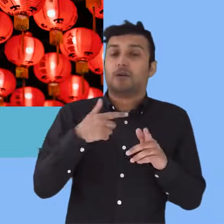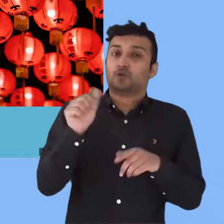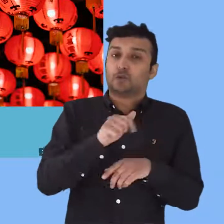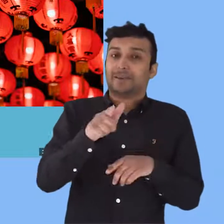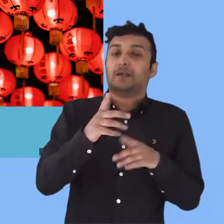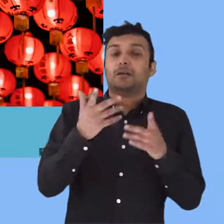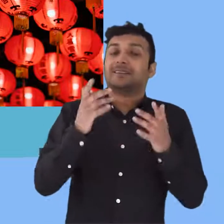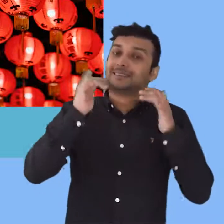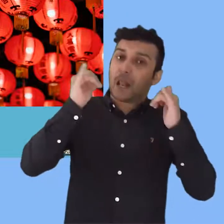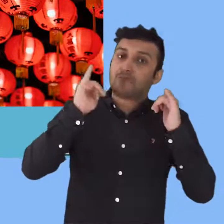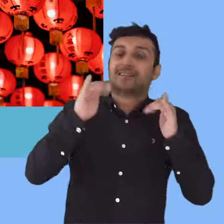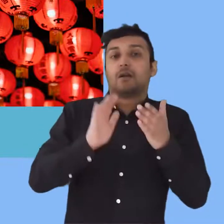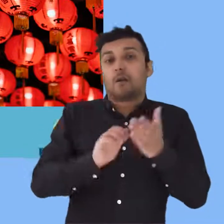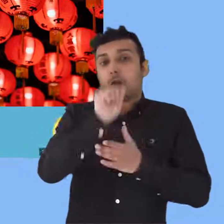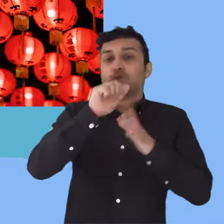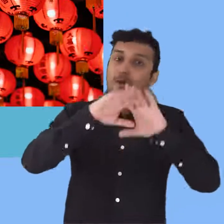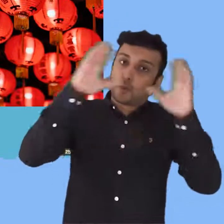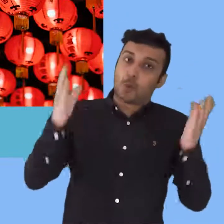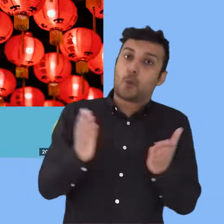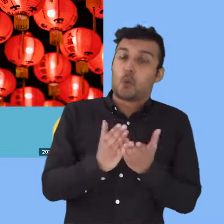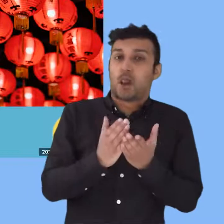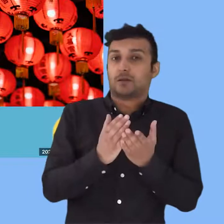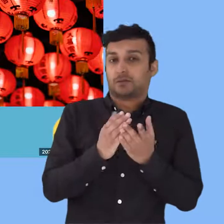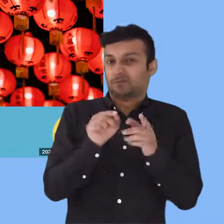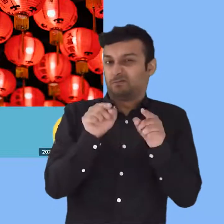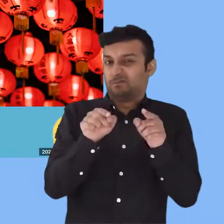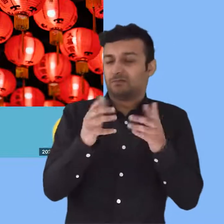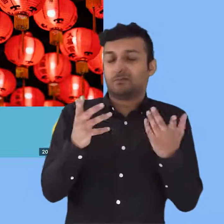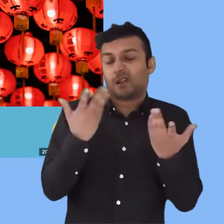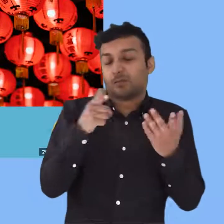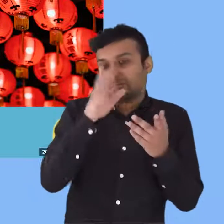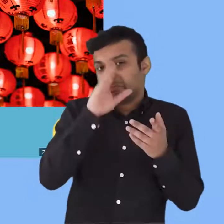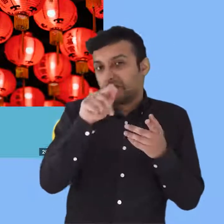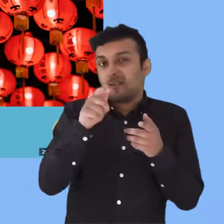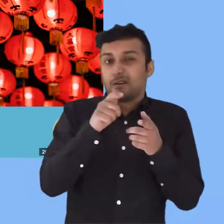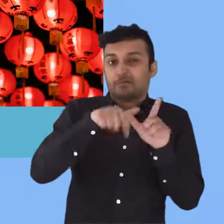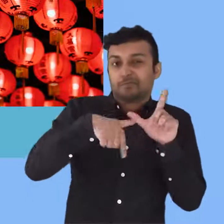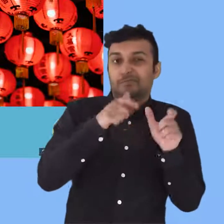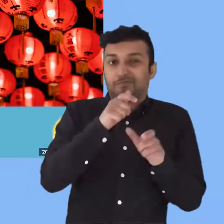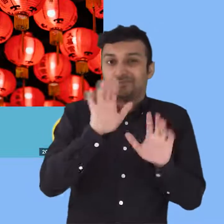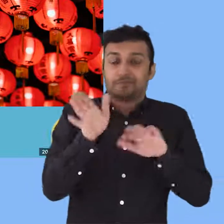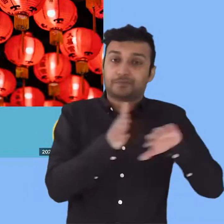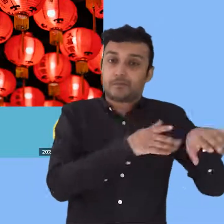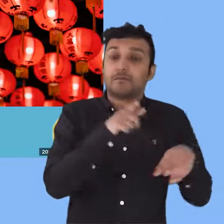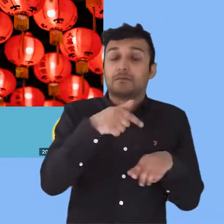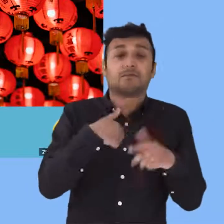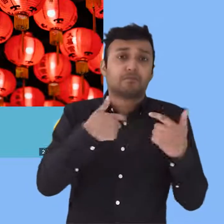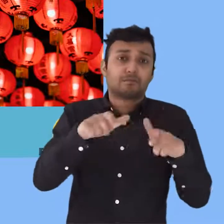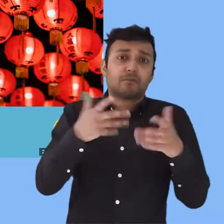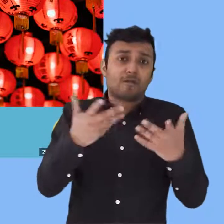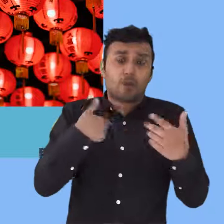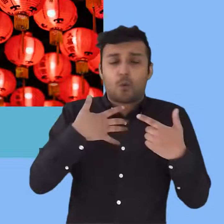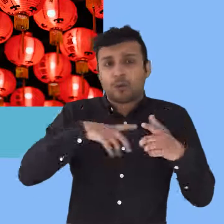cultures. That's a little bit of a side note. But yeah, so we do want to carry on celebrating